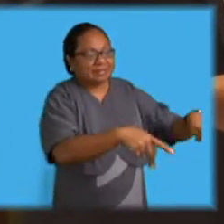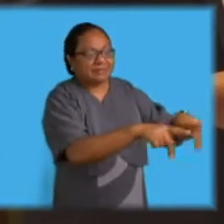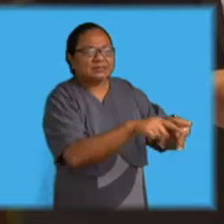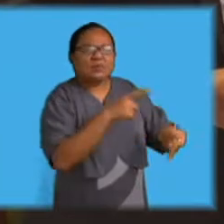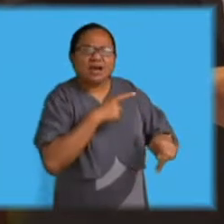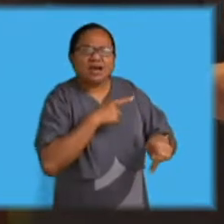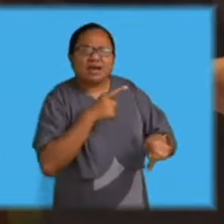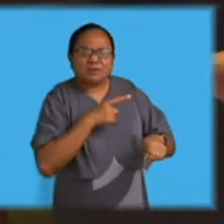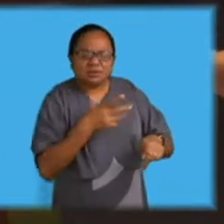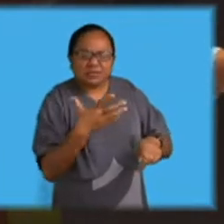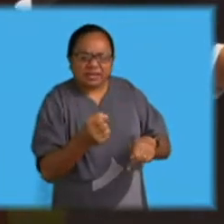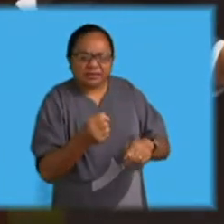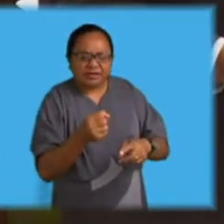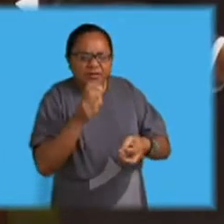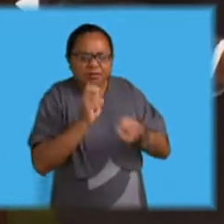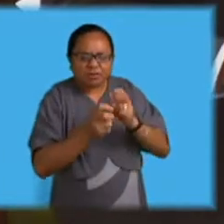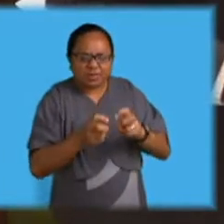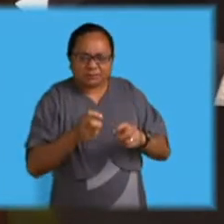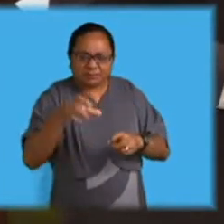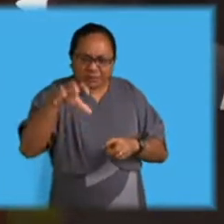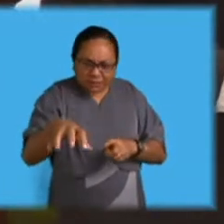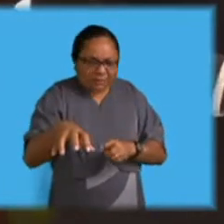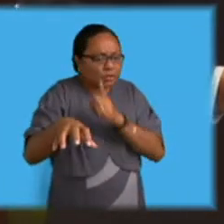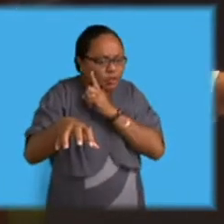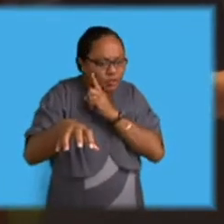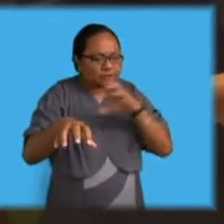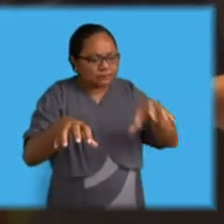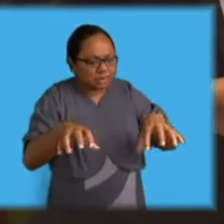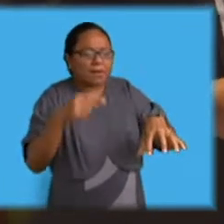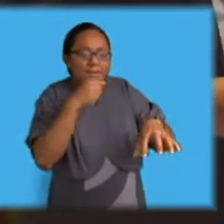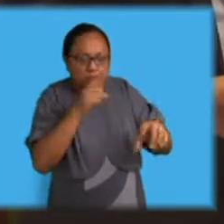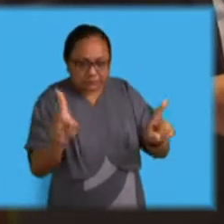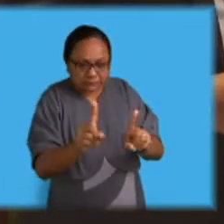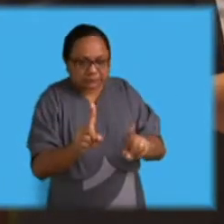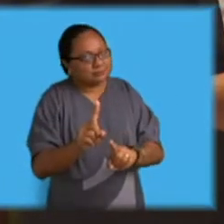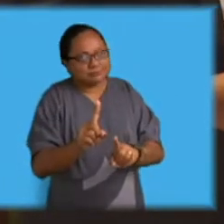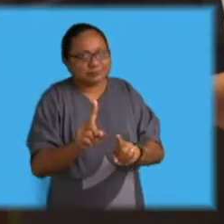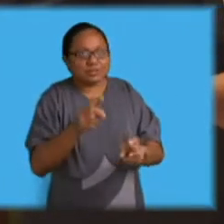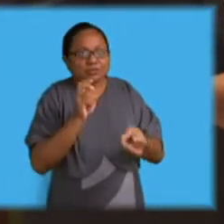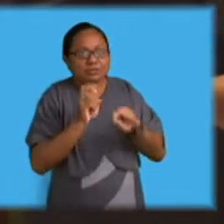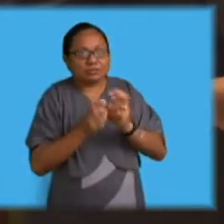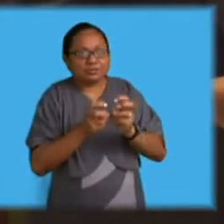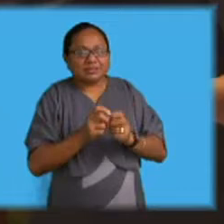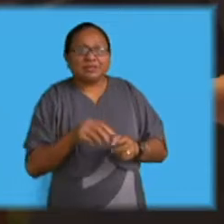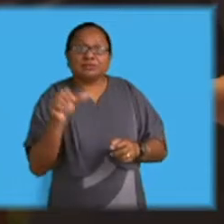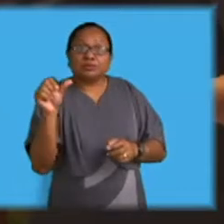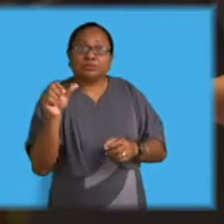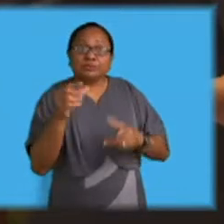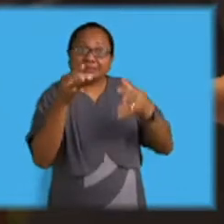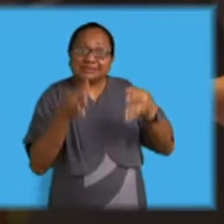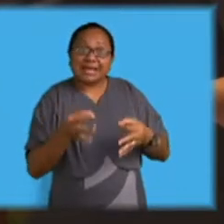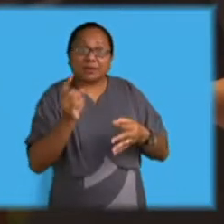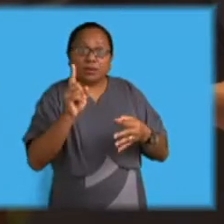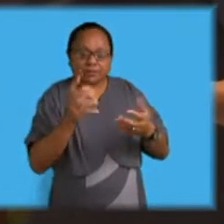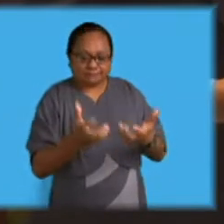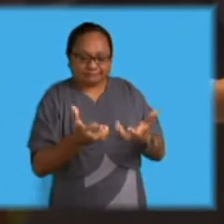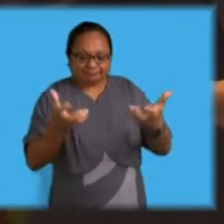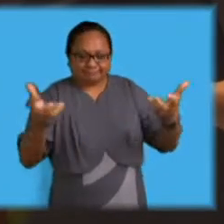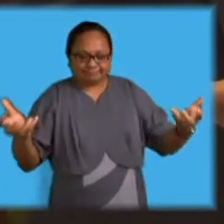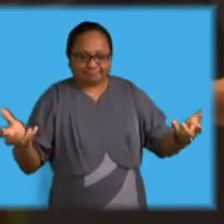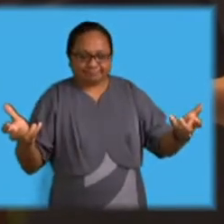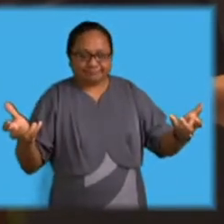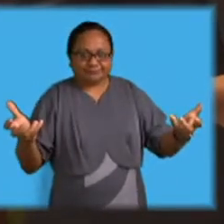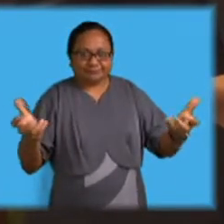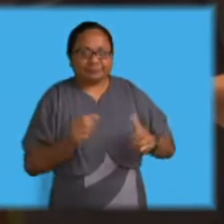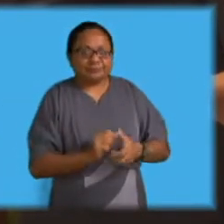problem of having girls and boys at the same site. That was a problem, and it was decided that we will do it at a different